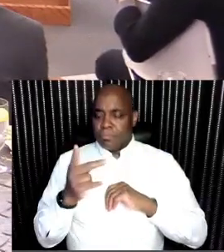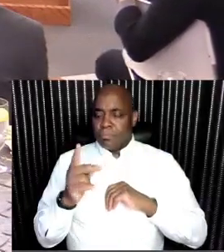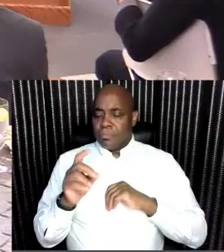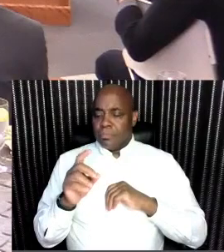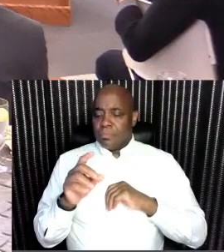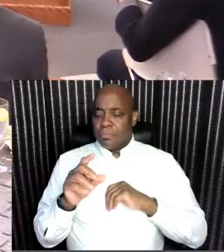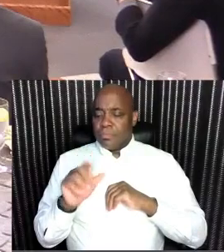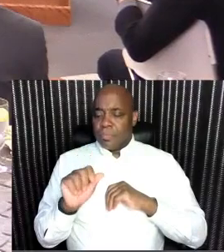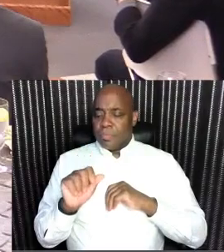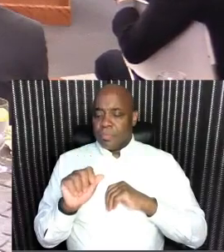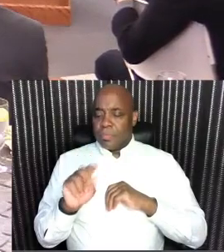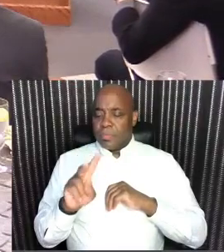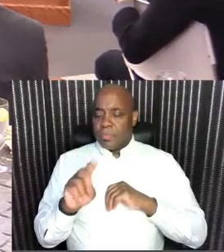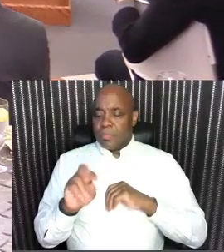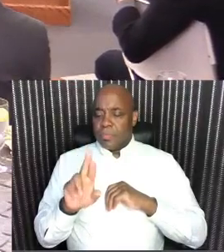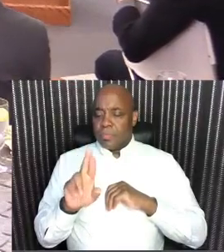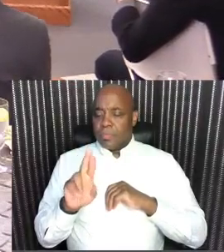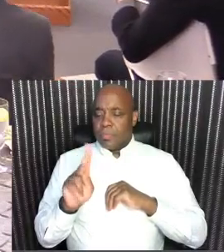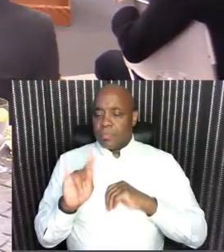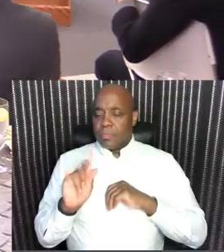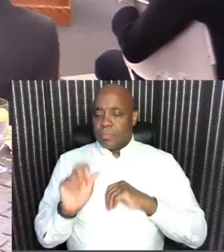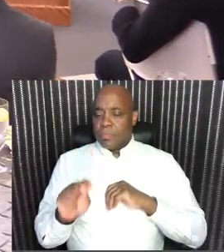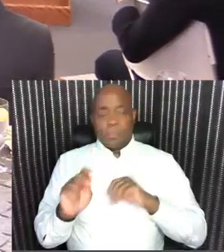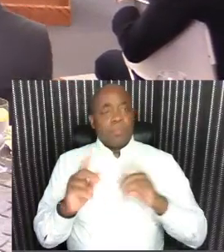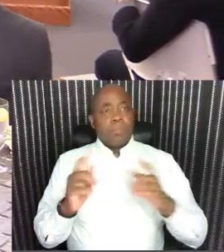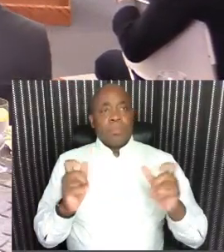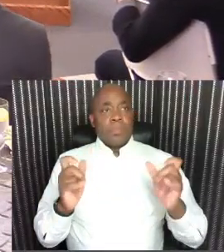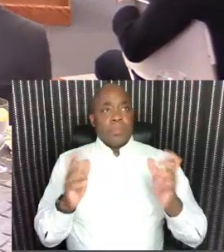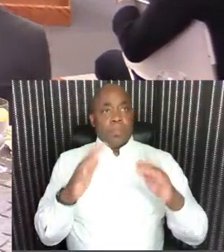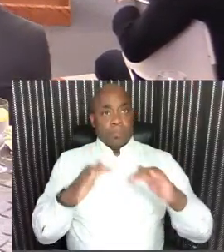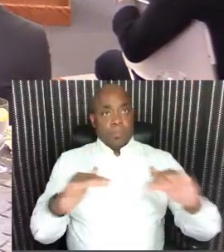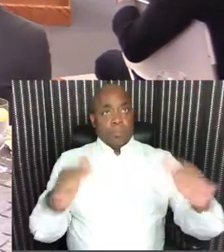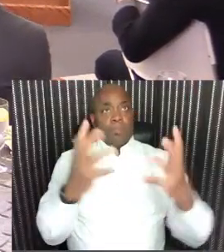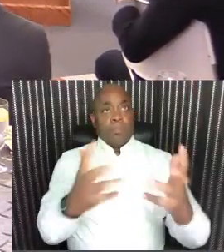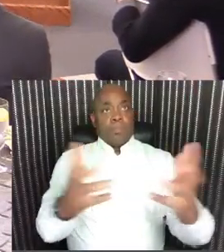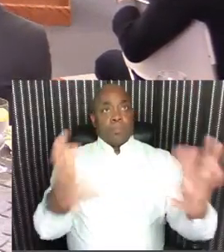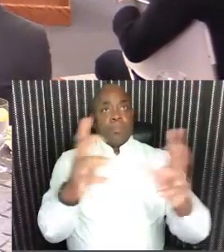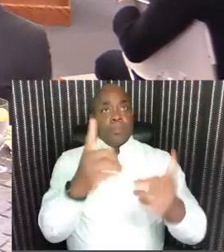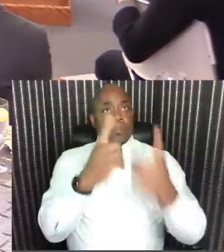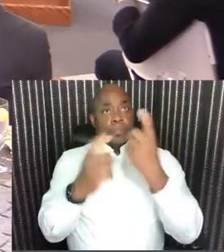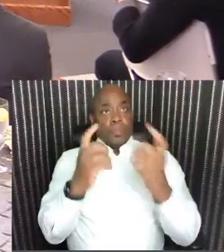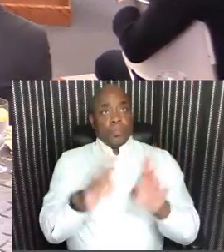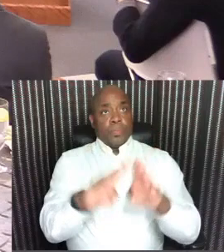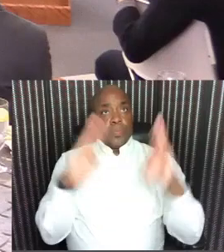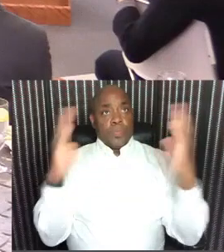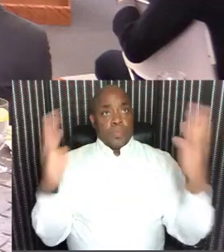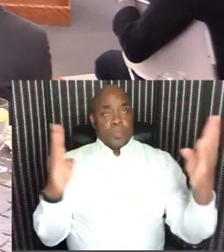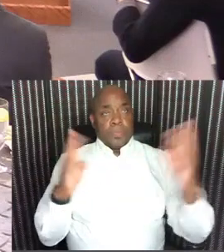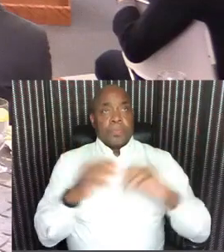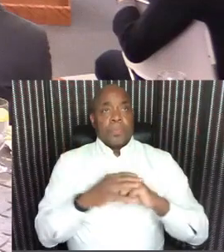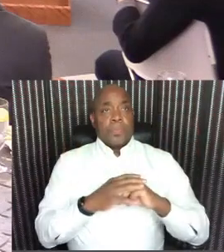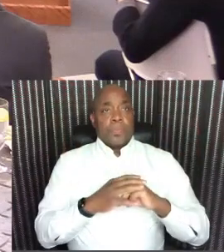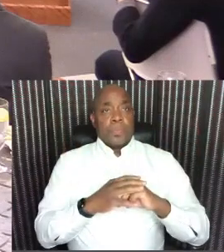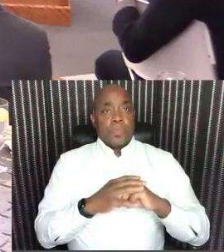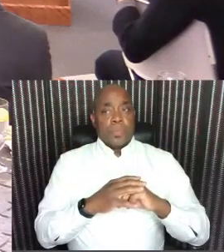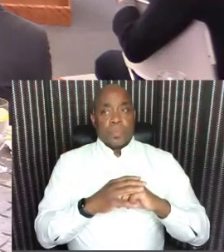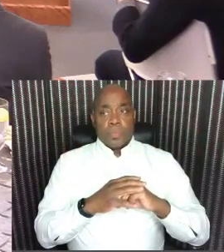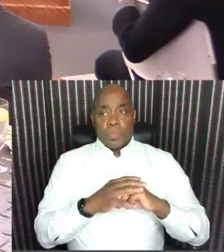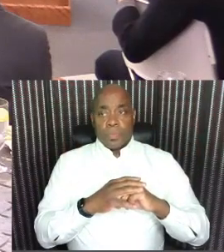So I'd like to open up the floor to some questions. or I'll take the prerogative